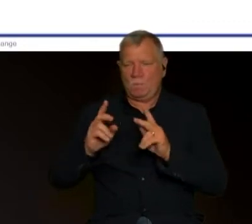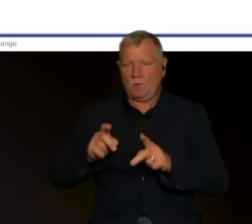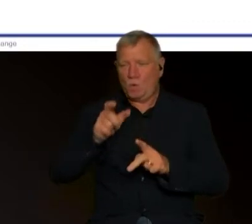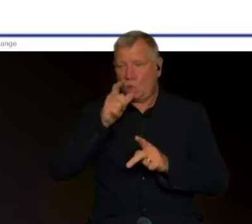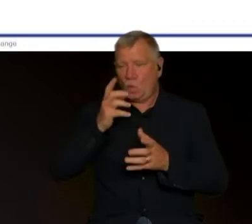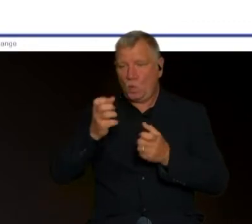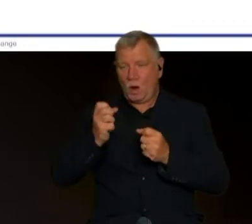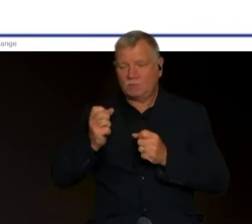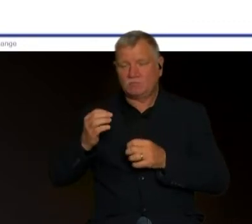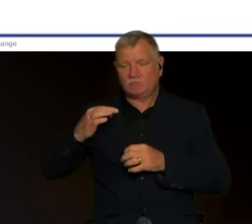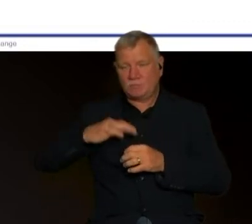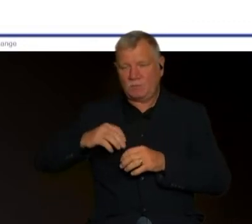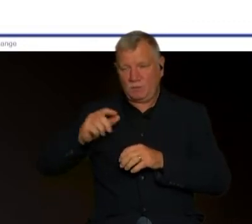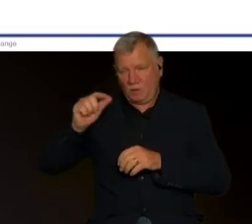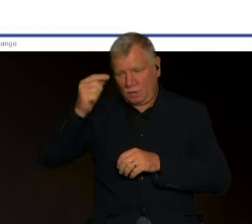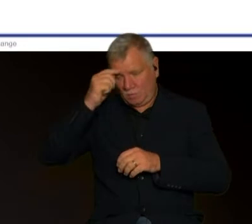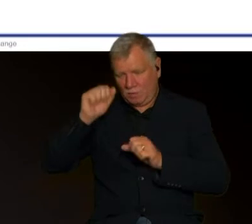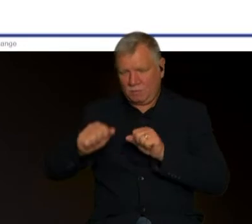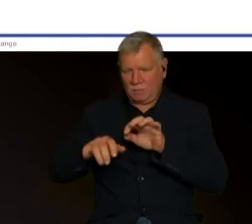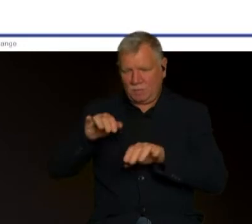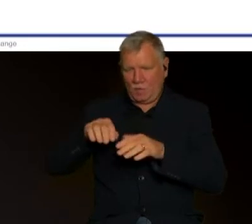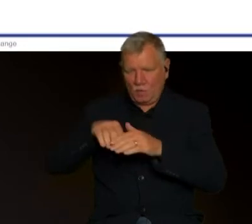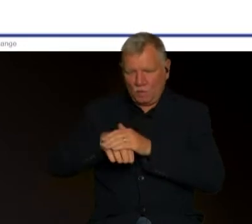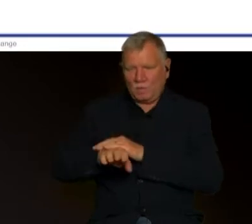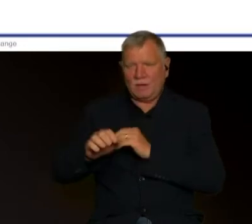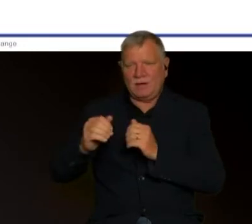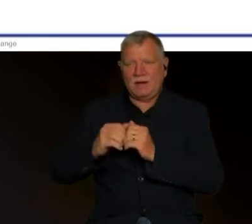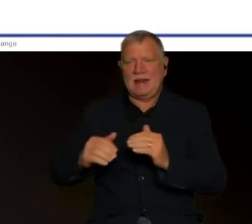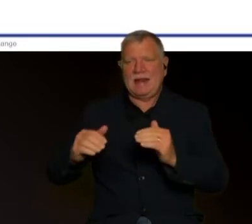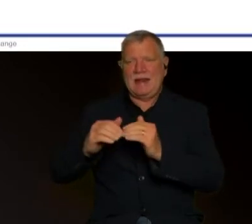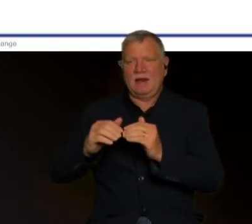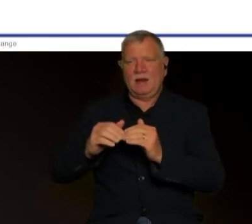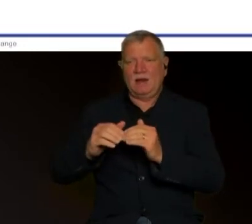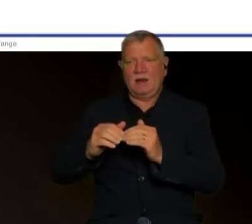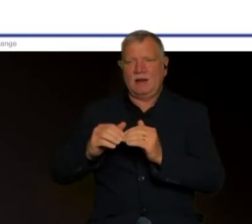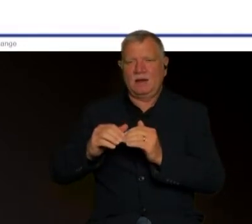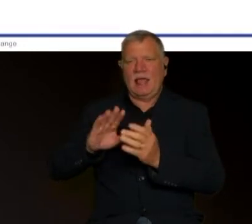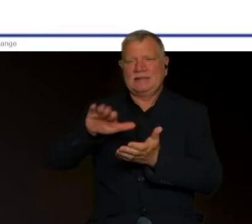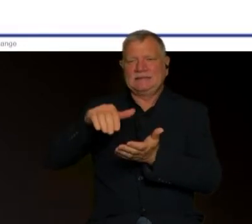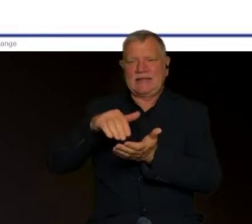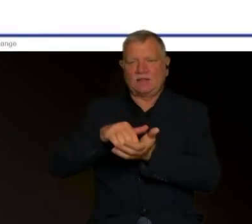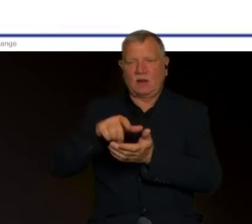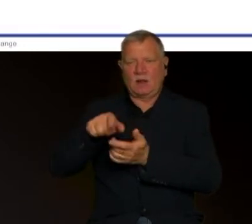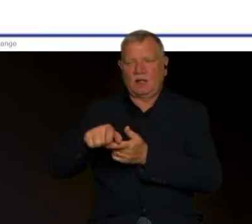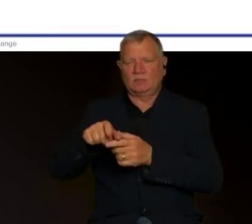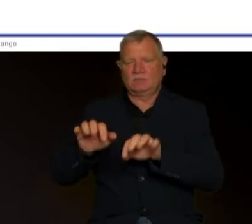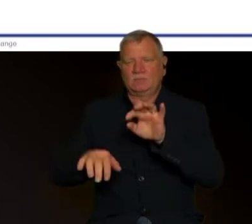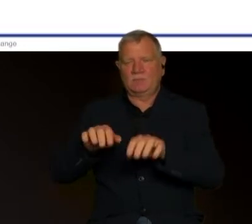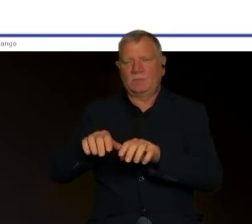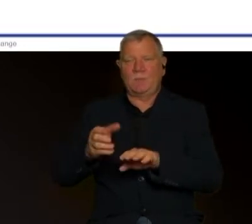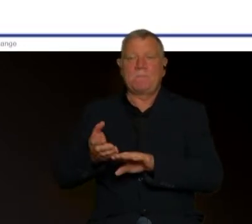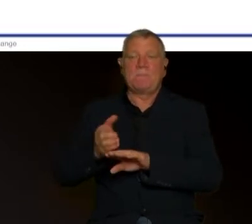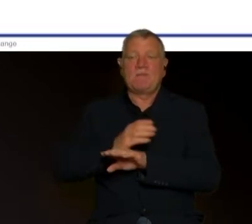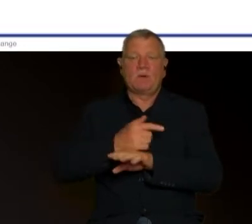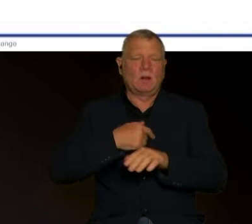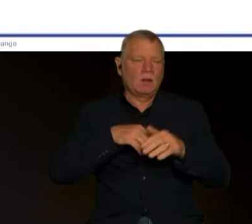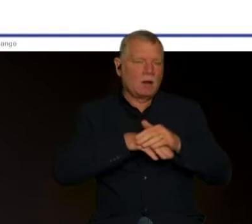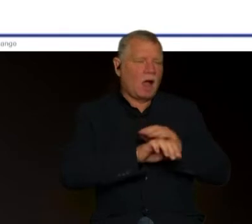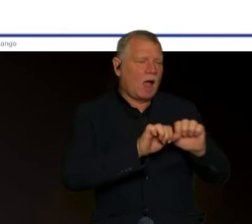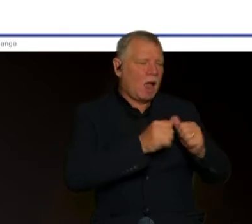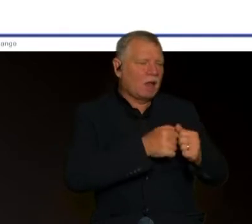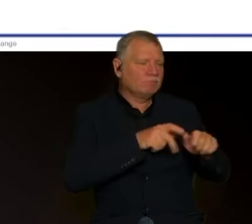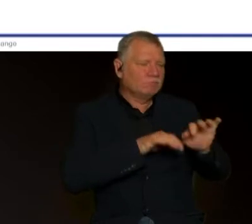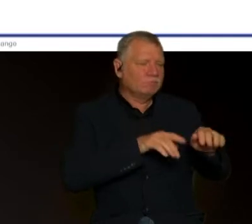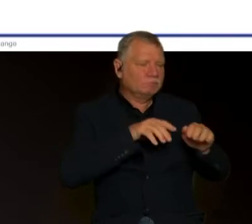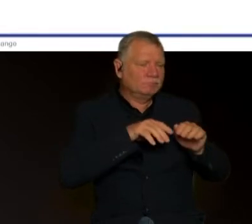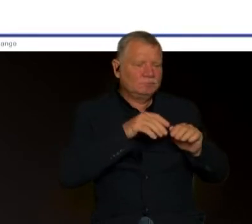any person who wanted to apply for work with the government could do so through a digital platform at the central level. In the past, you